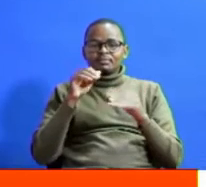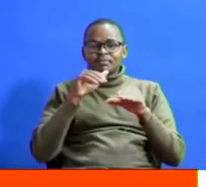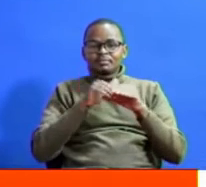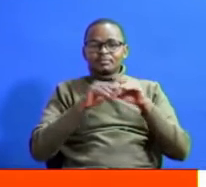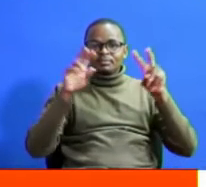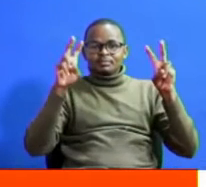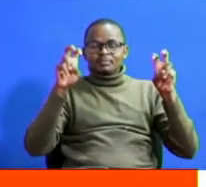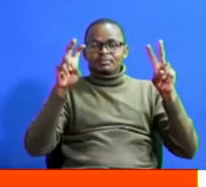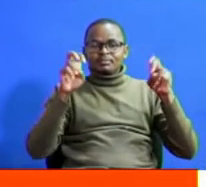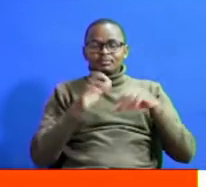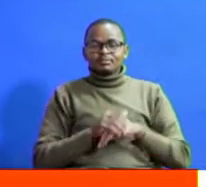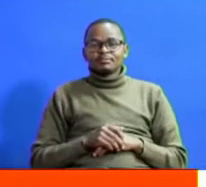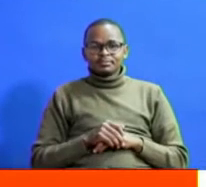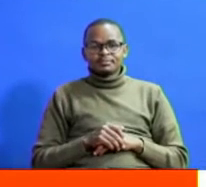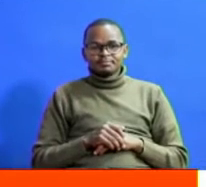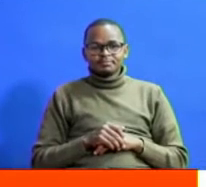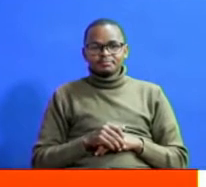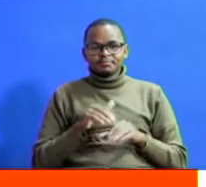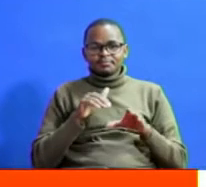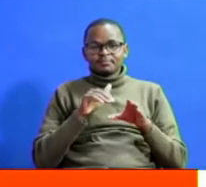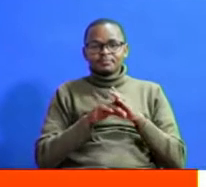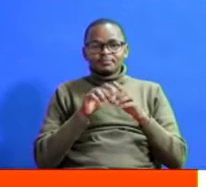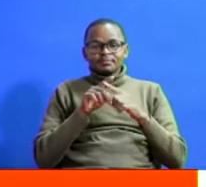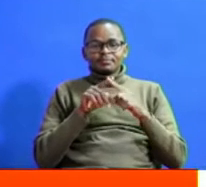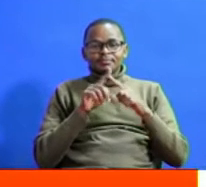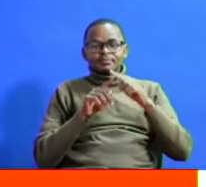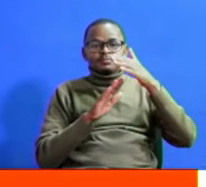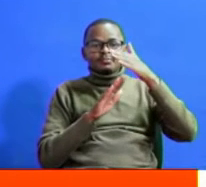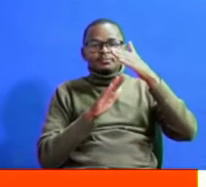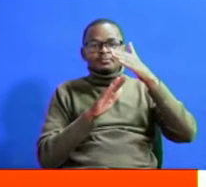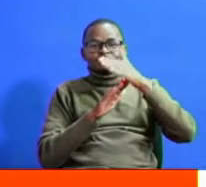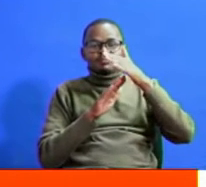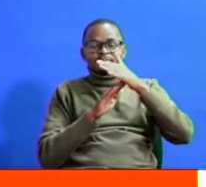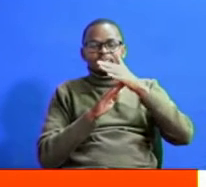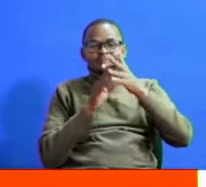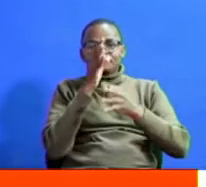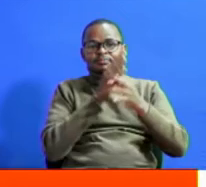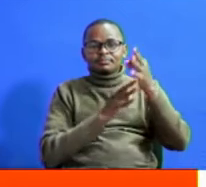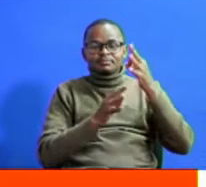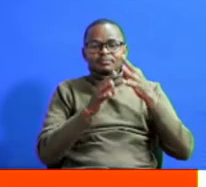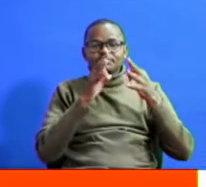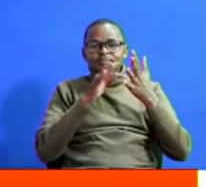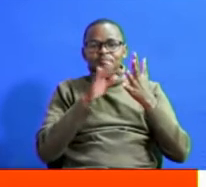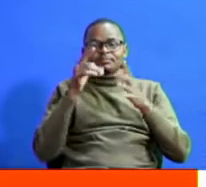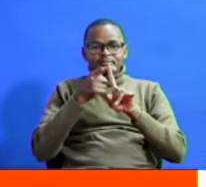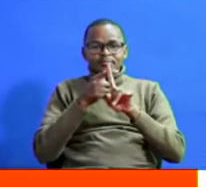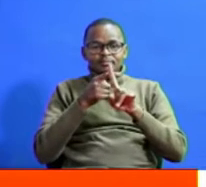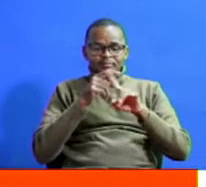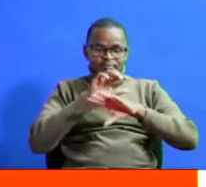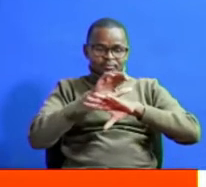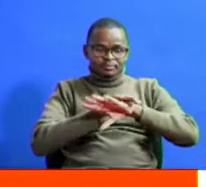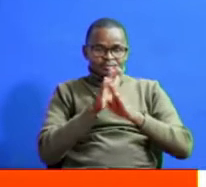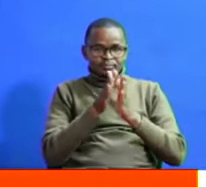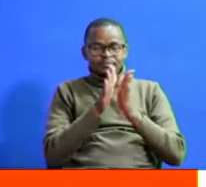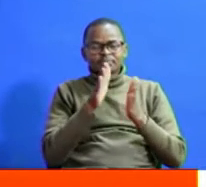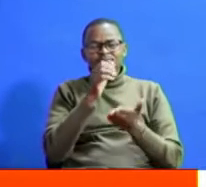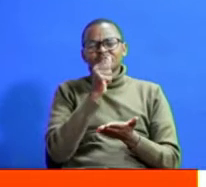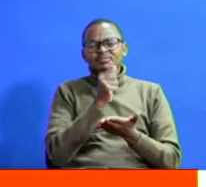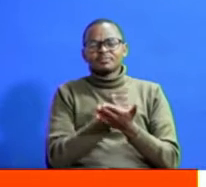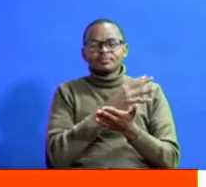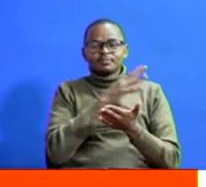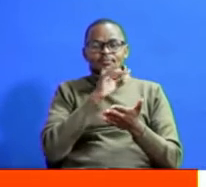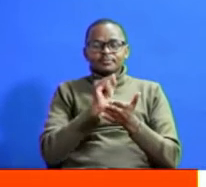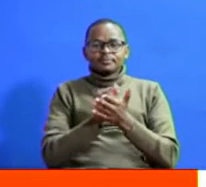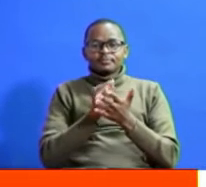quote, "In adherence to the Supreme Court judgment, you are therefore disqualified from holding any public office and